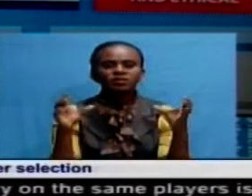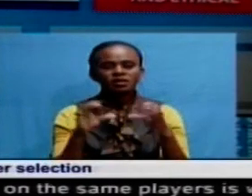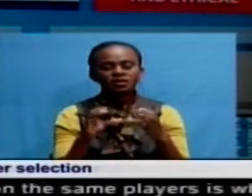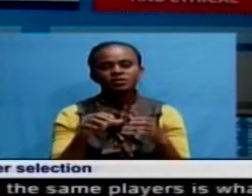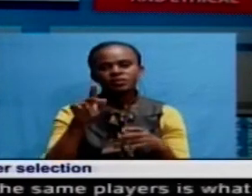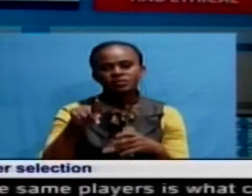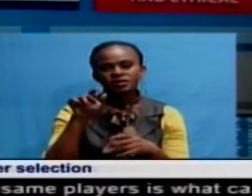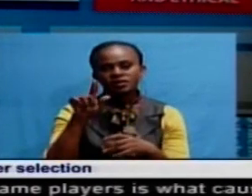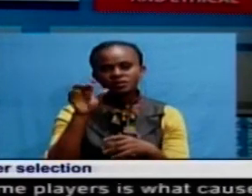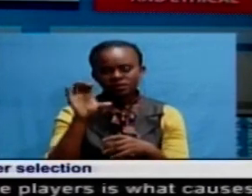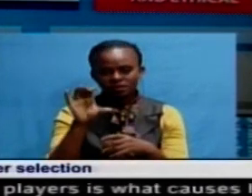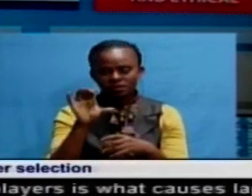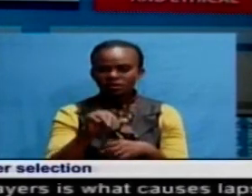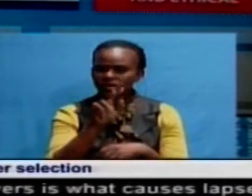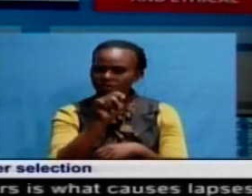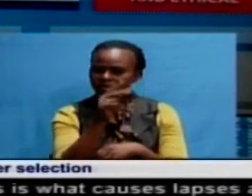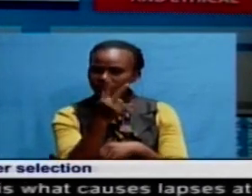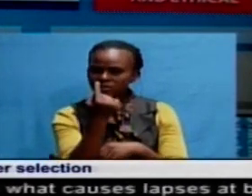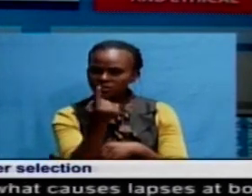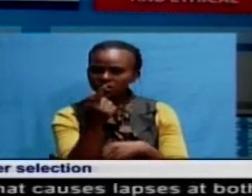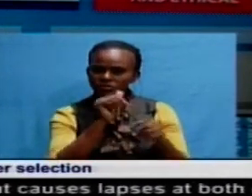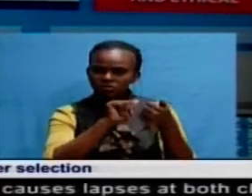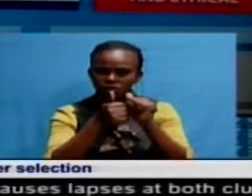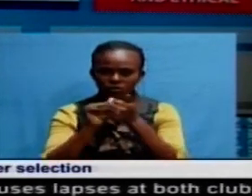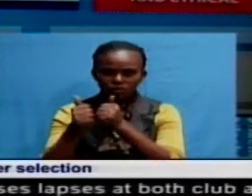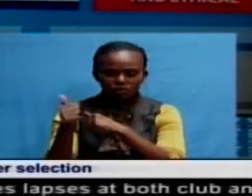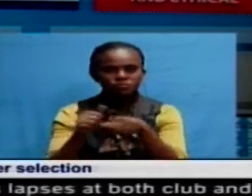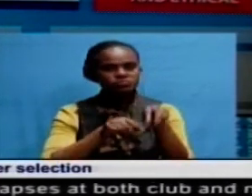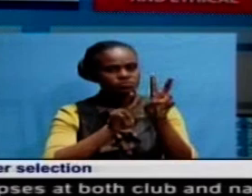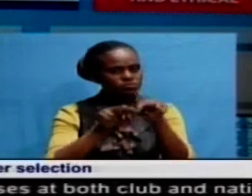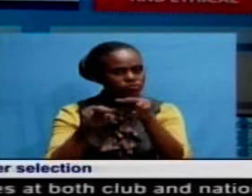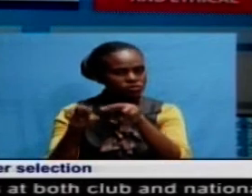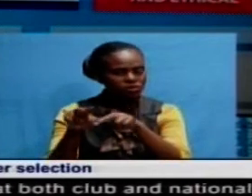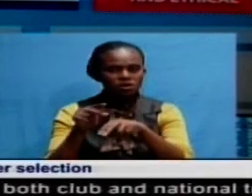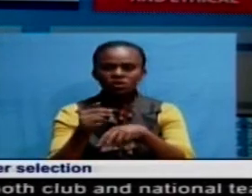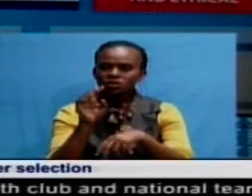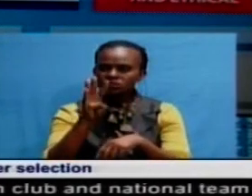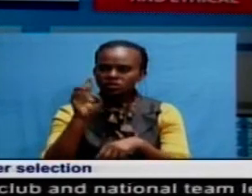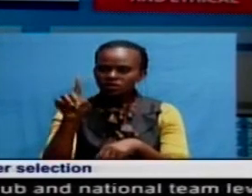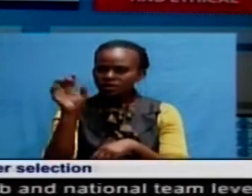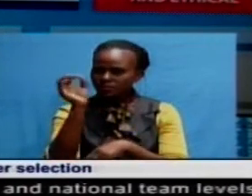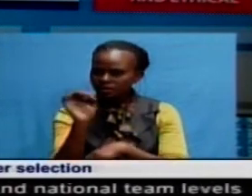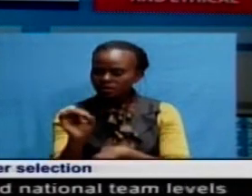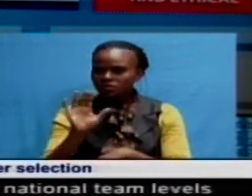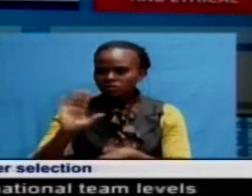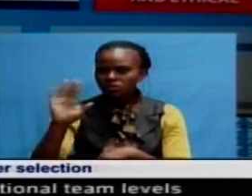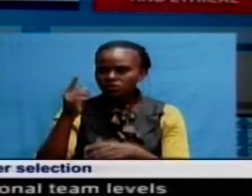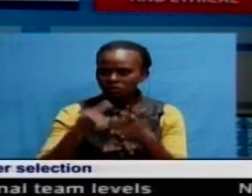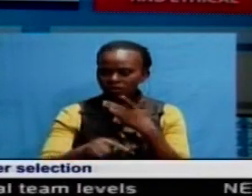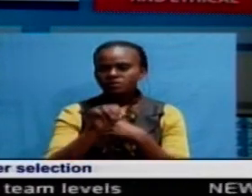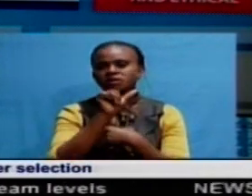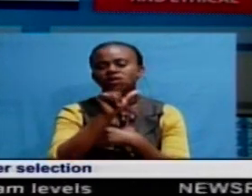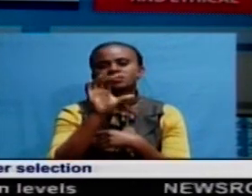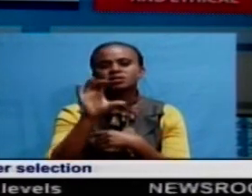PLC. A check by TV1 Sports further established that the other 41% is held by City of Lusaka